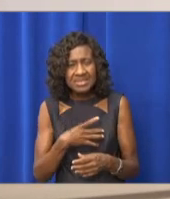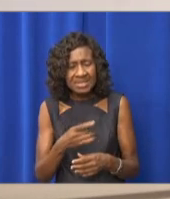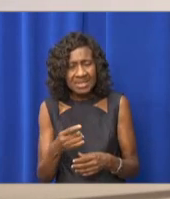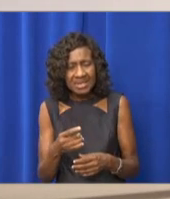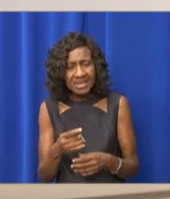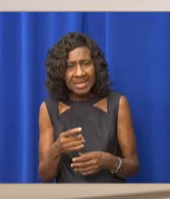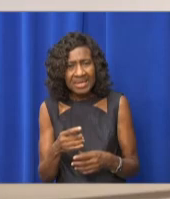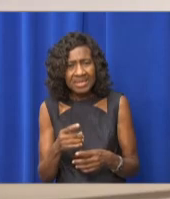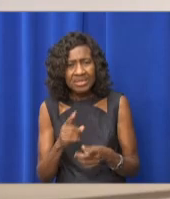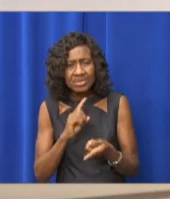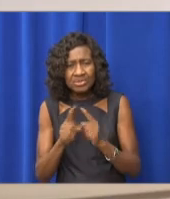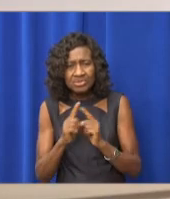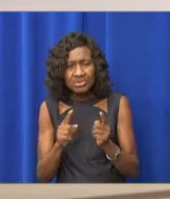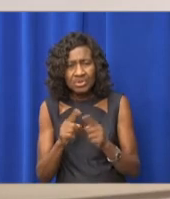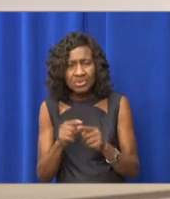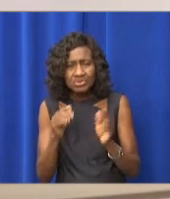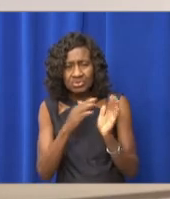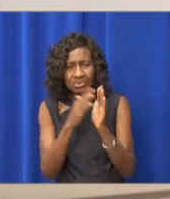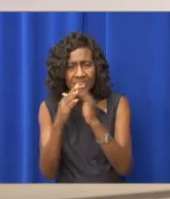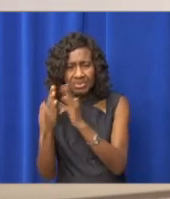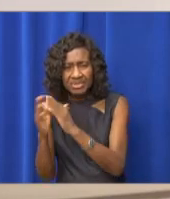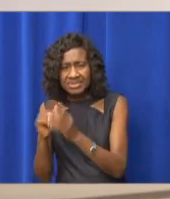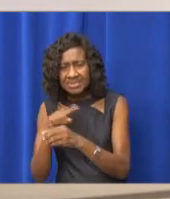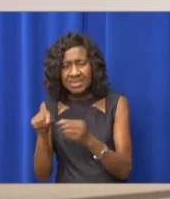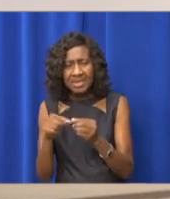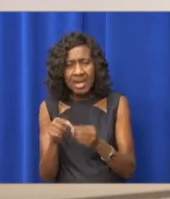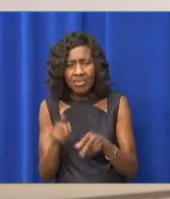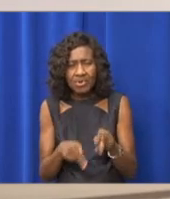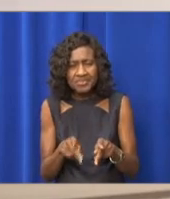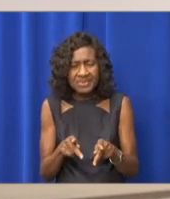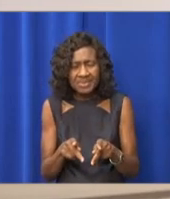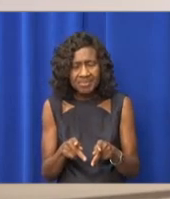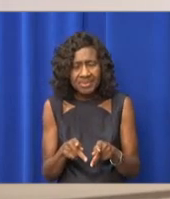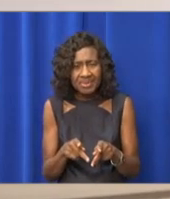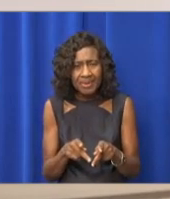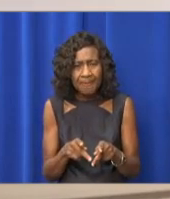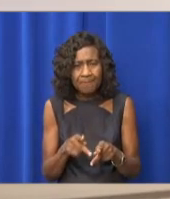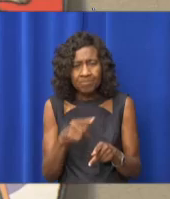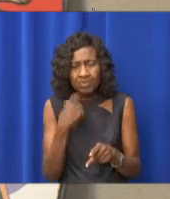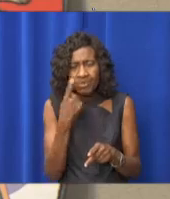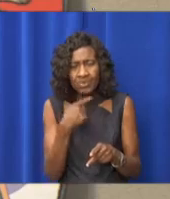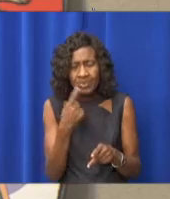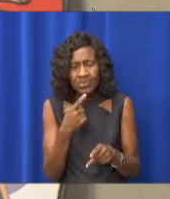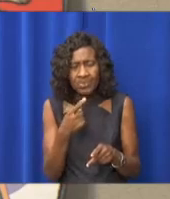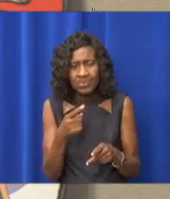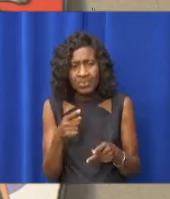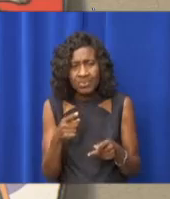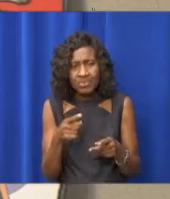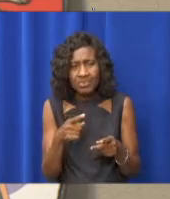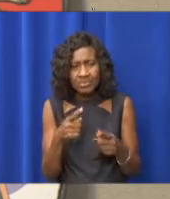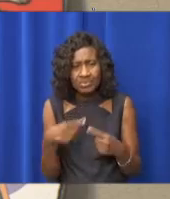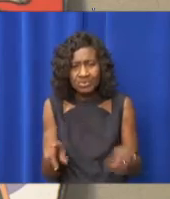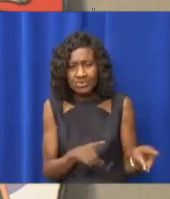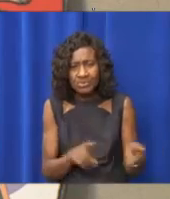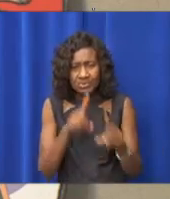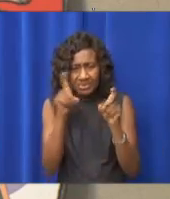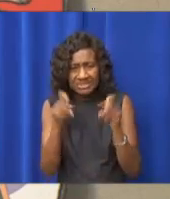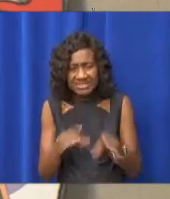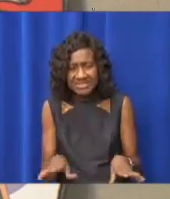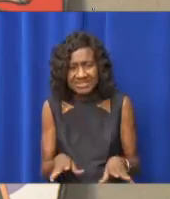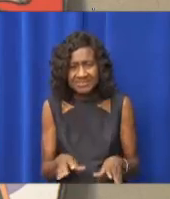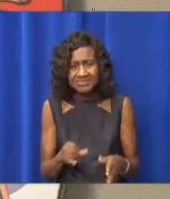those who may be apprehensive about coming forward to do testing. Would you be willing to do that? I mean, it was a very